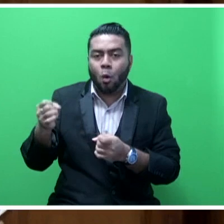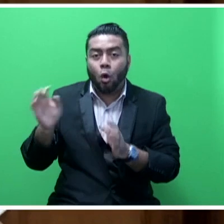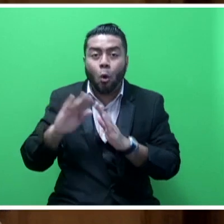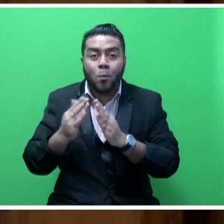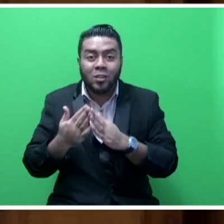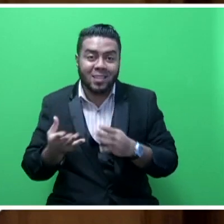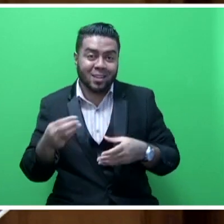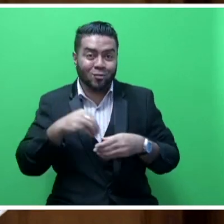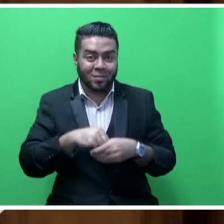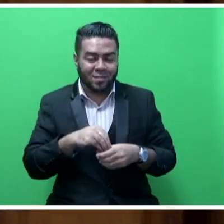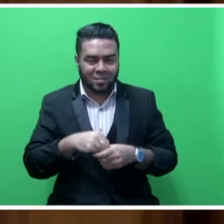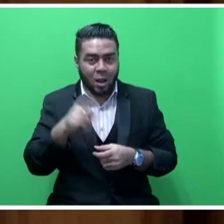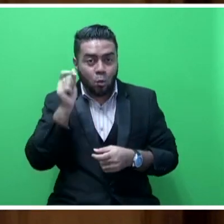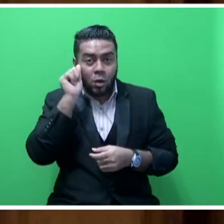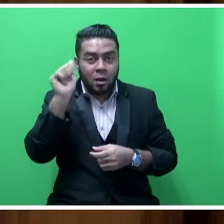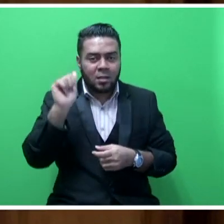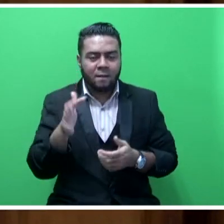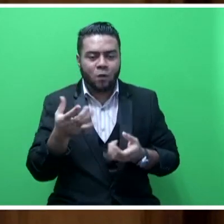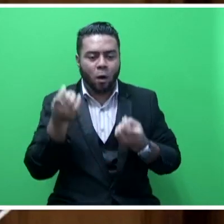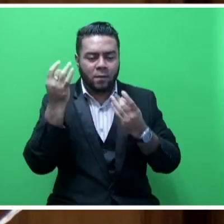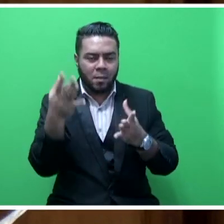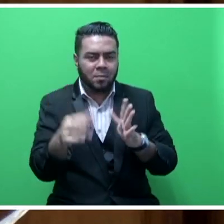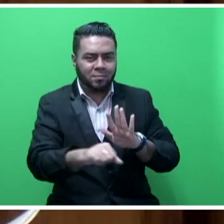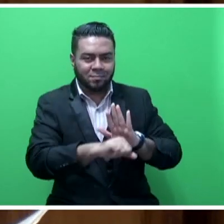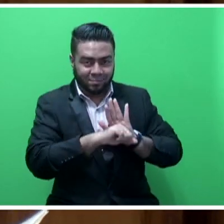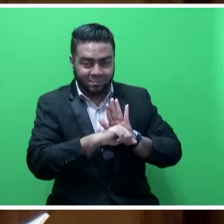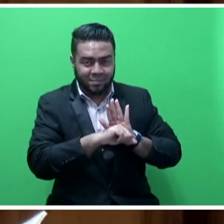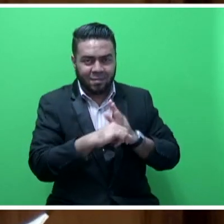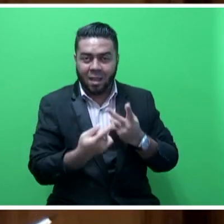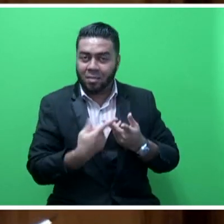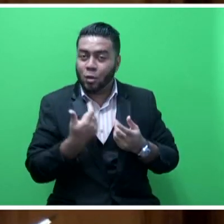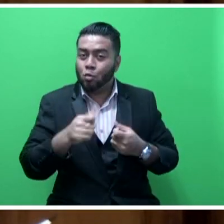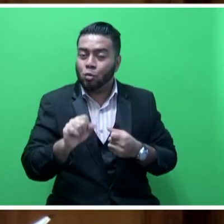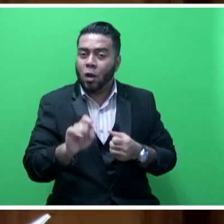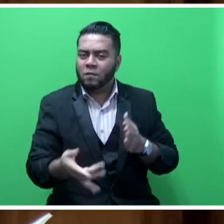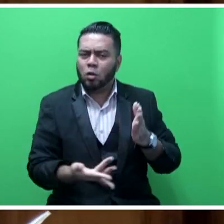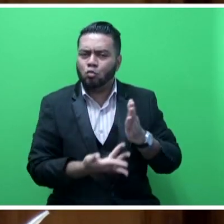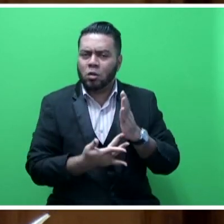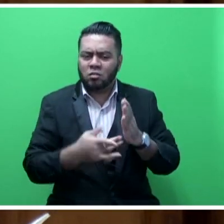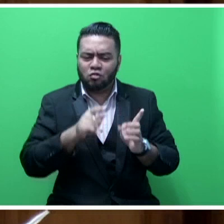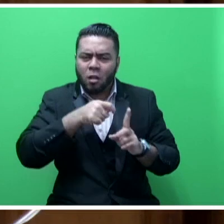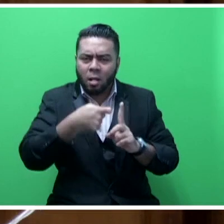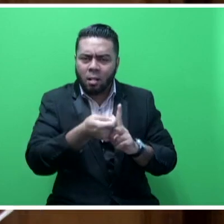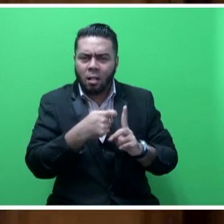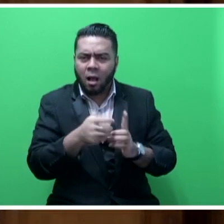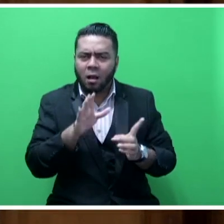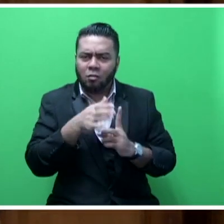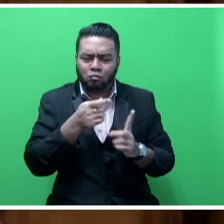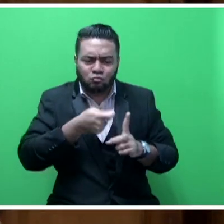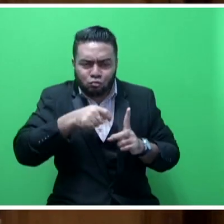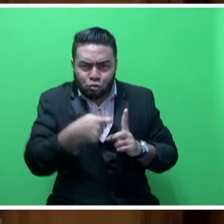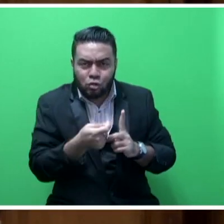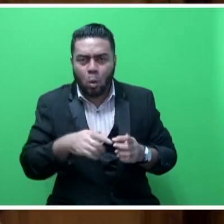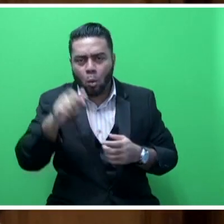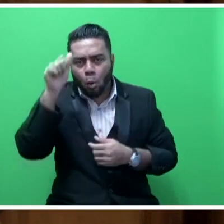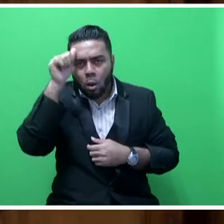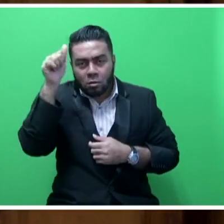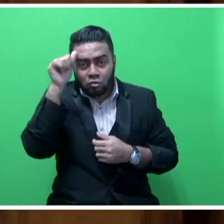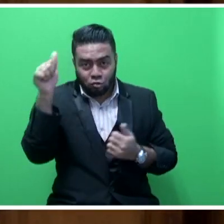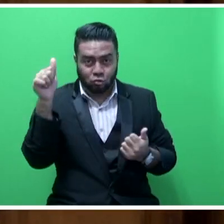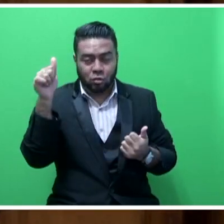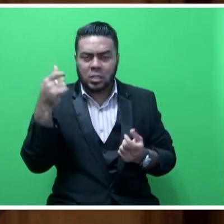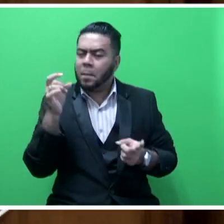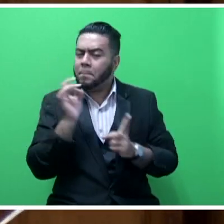and recognizing the need for available science and the use of traditional knowledge, all of which are important